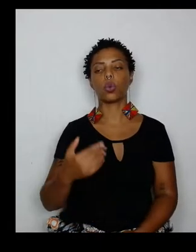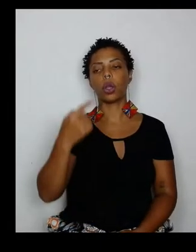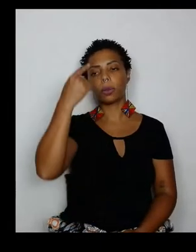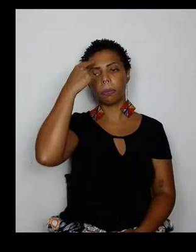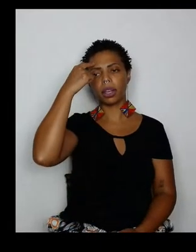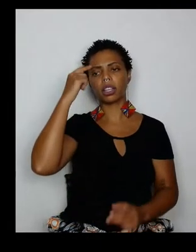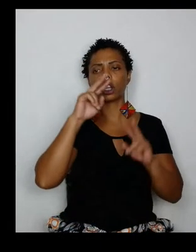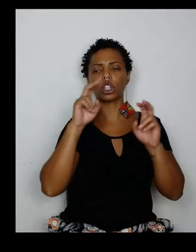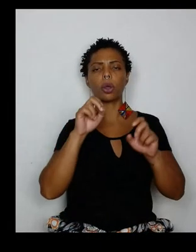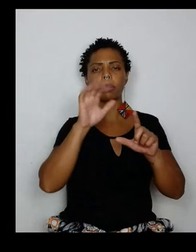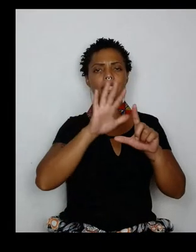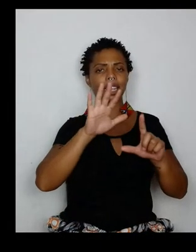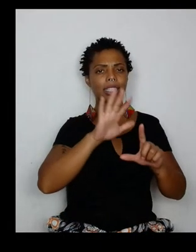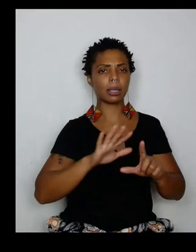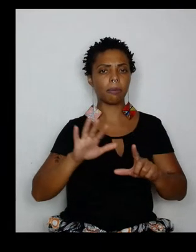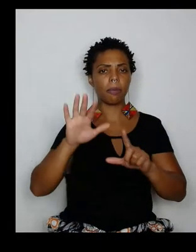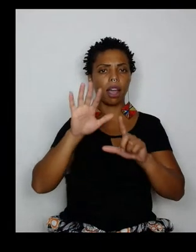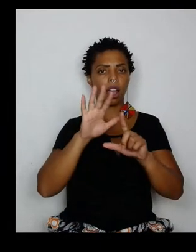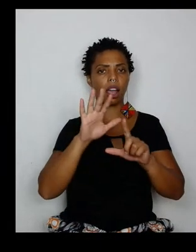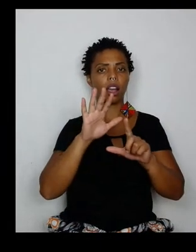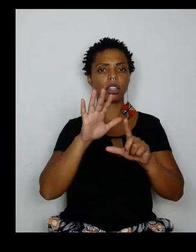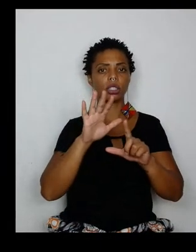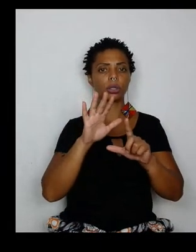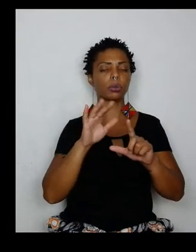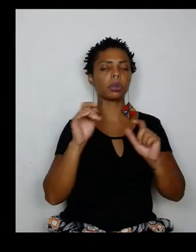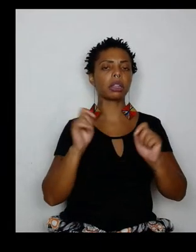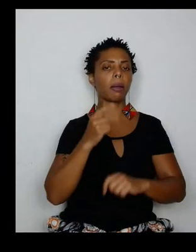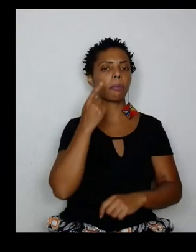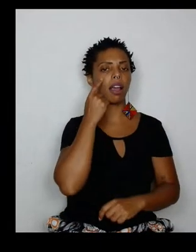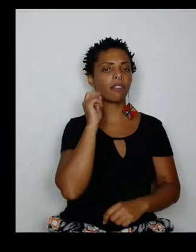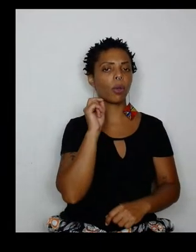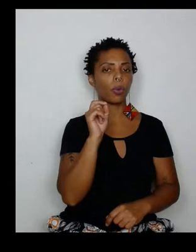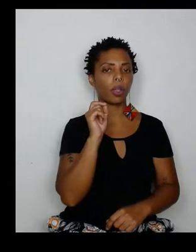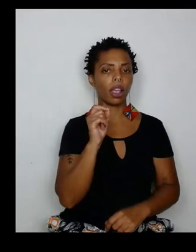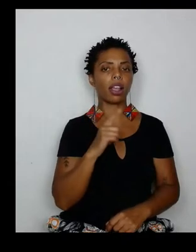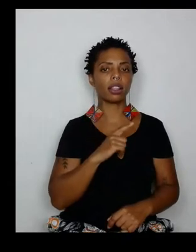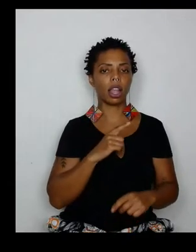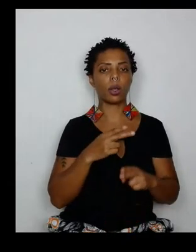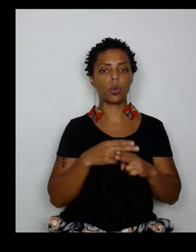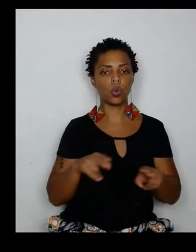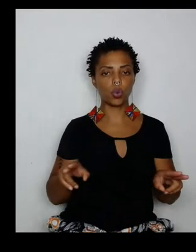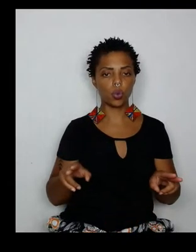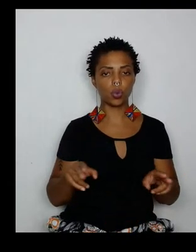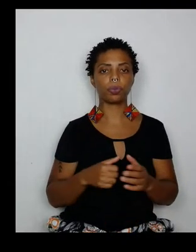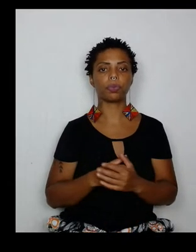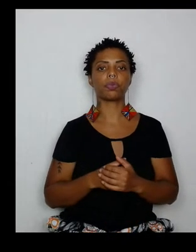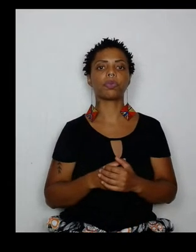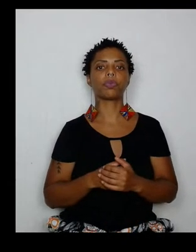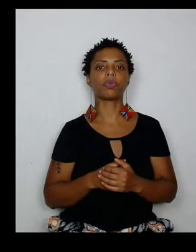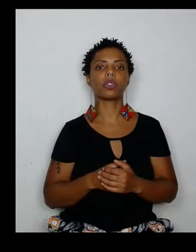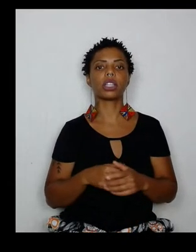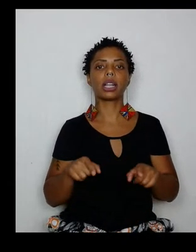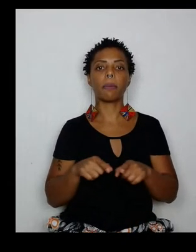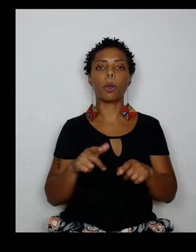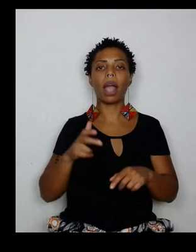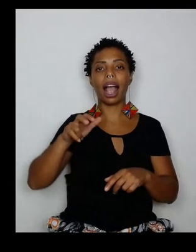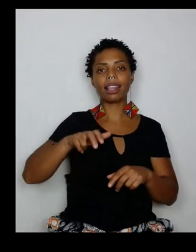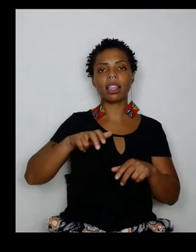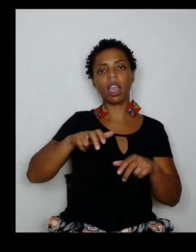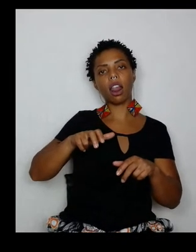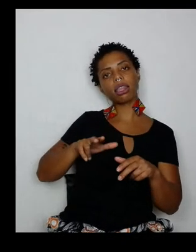reclining nude let me see um that is absolutely central to gogan's